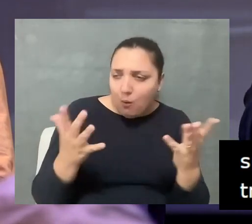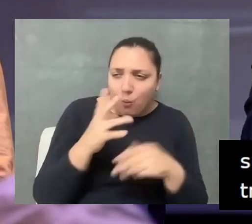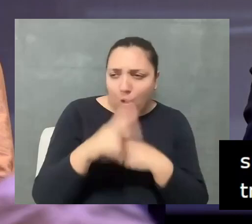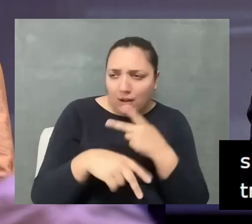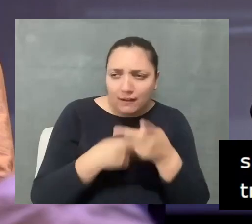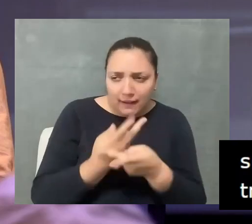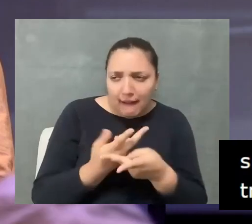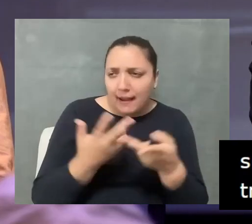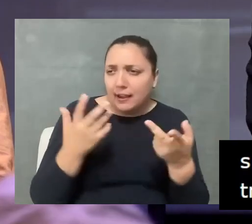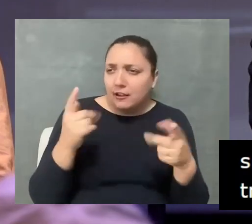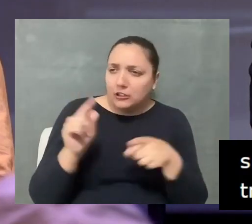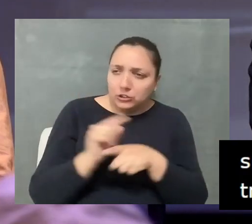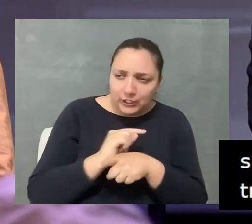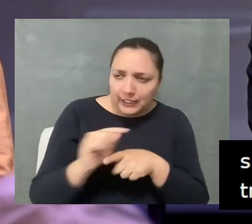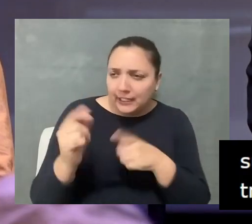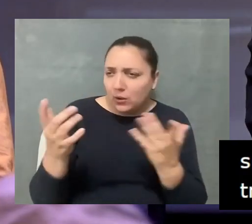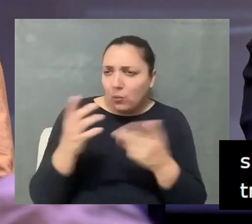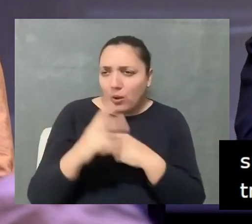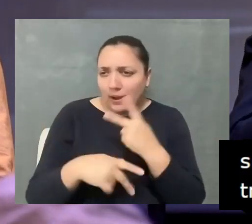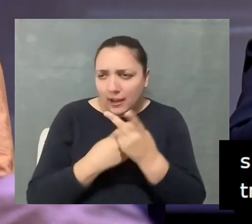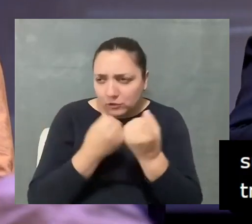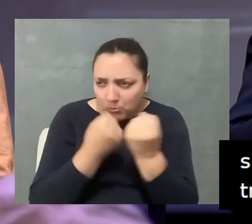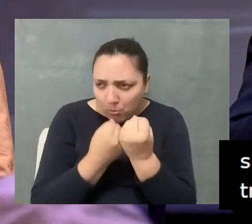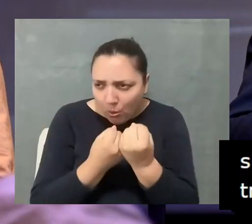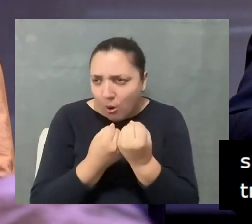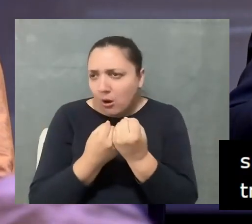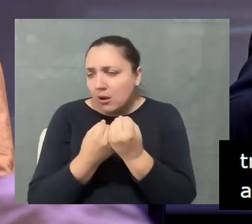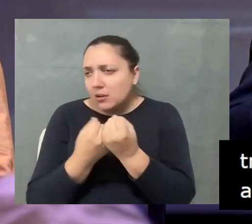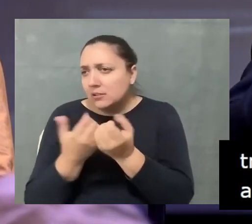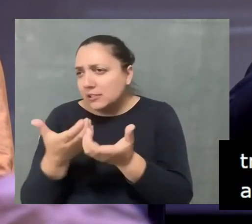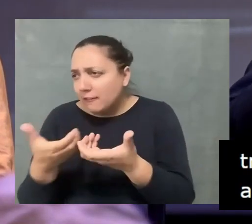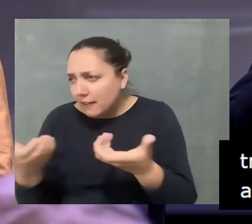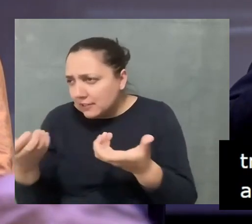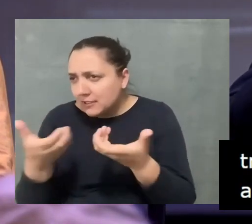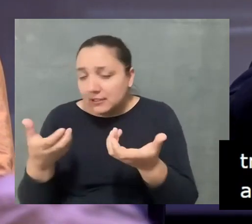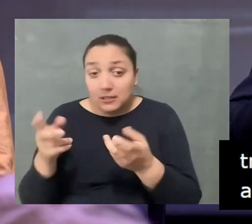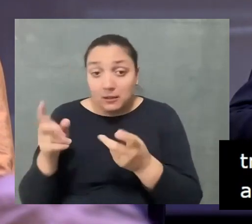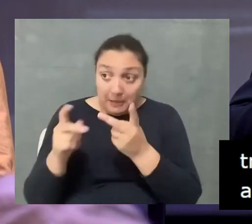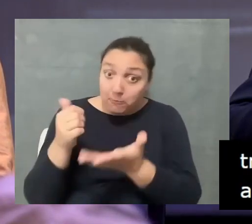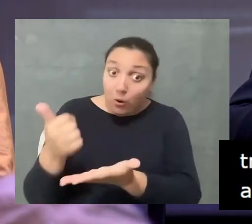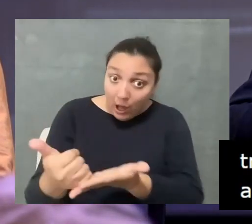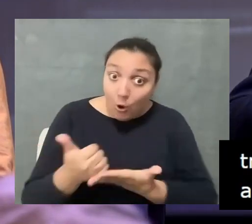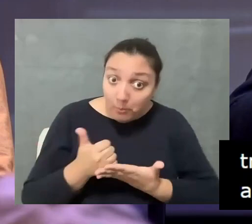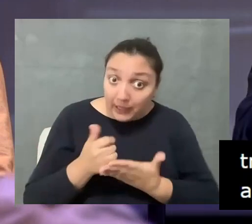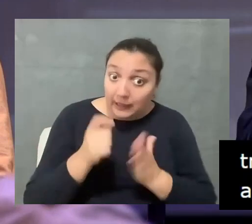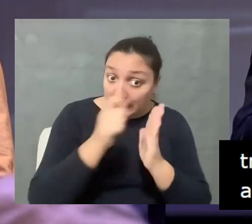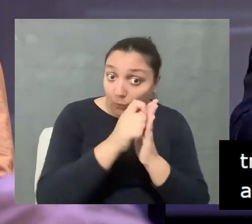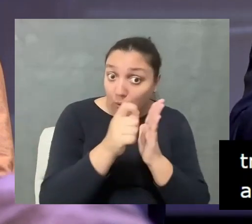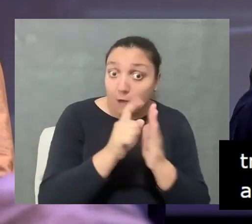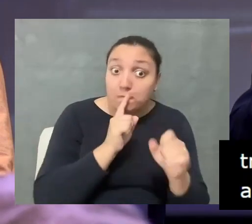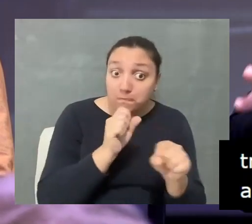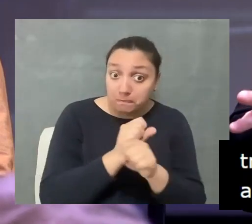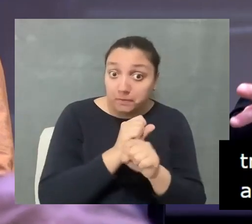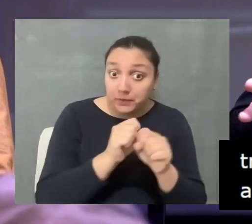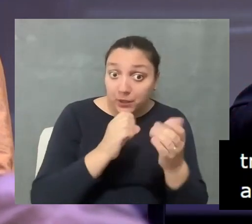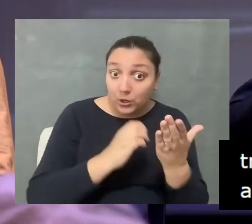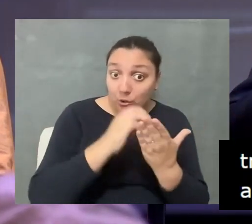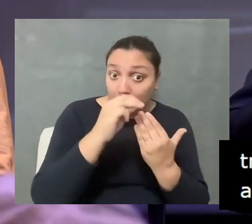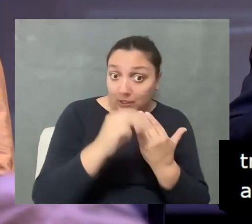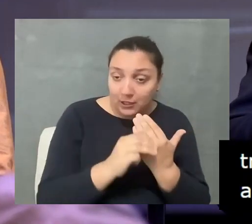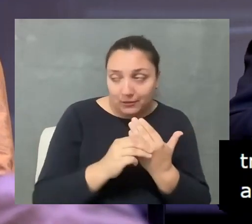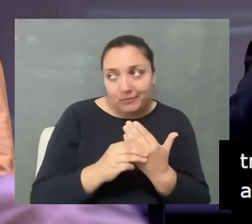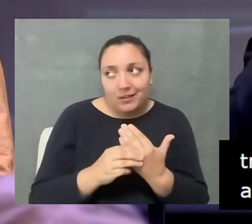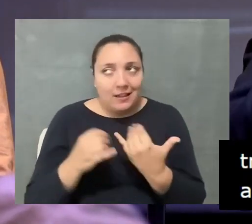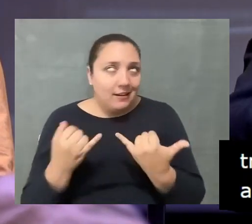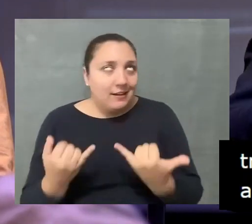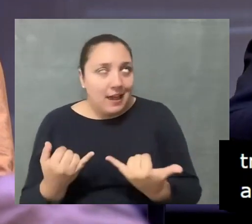what kind of support, what kind of devices do you want to use? And people helped me write a curriculum, which today everybody would call co-design.